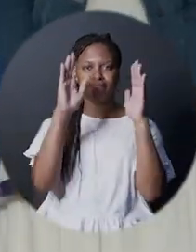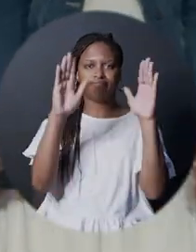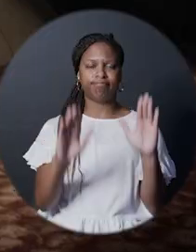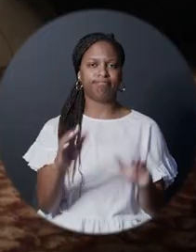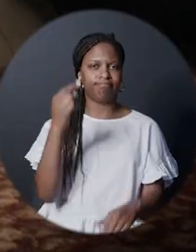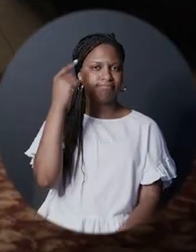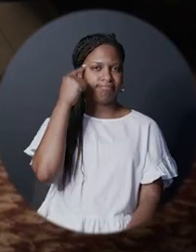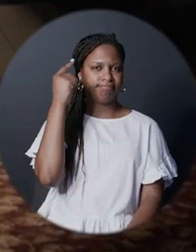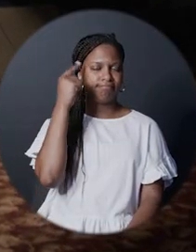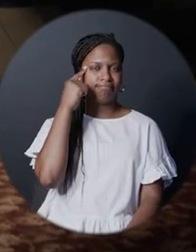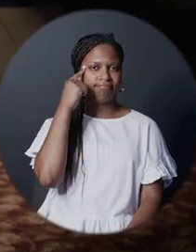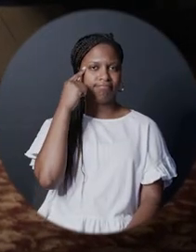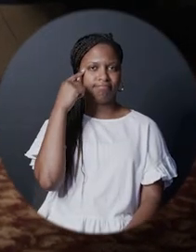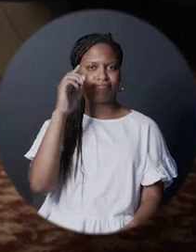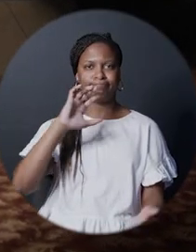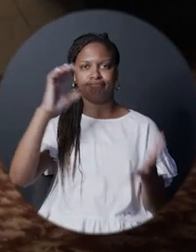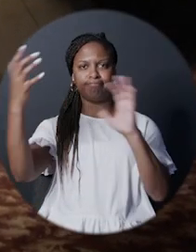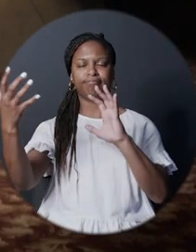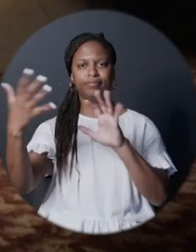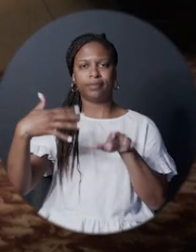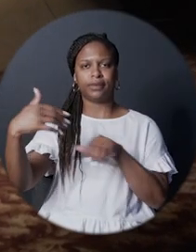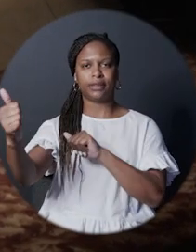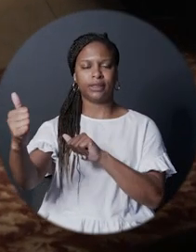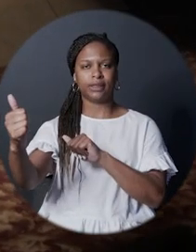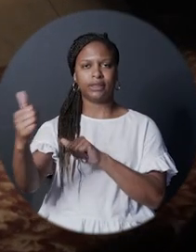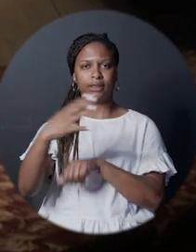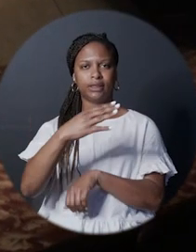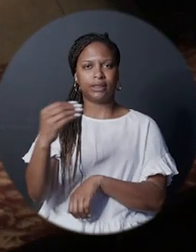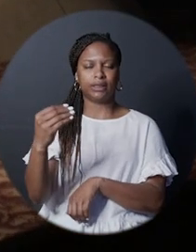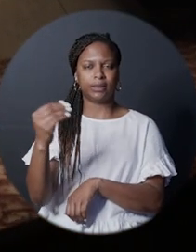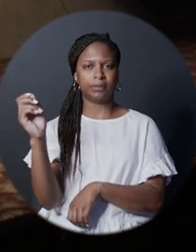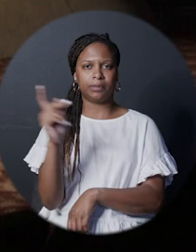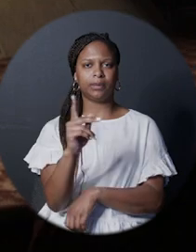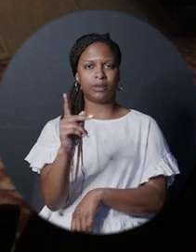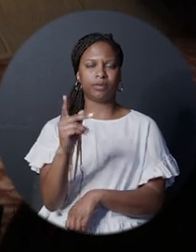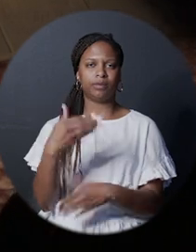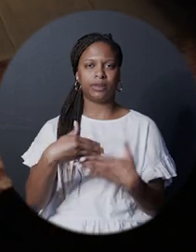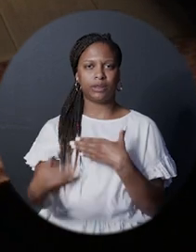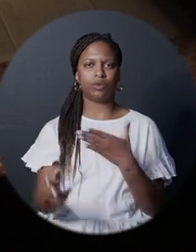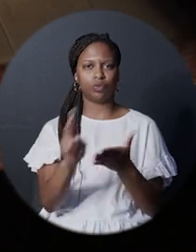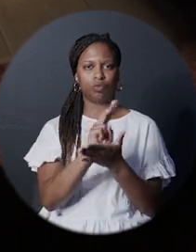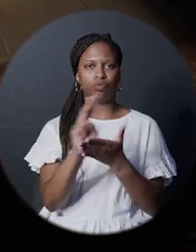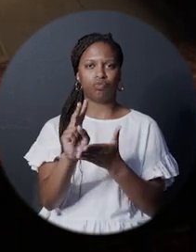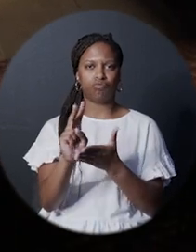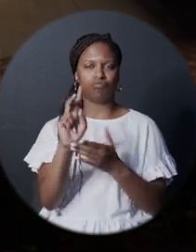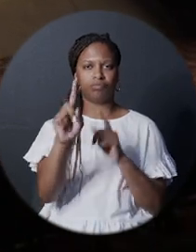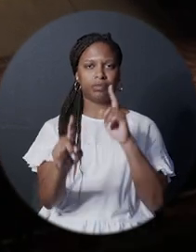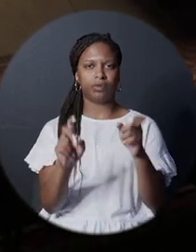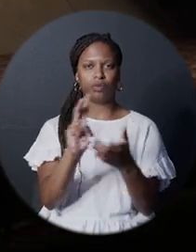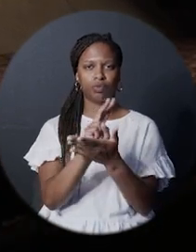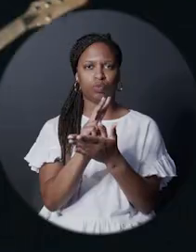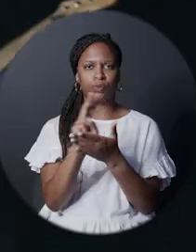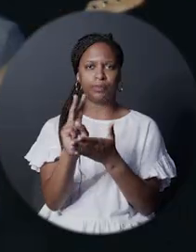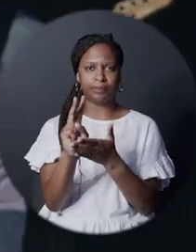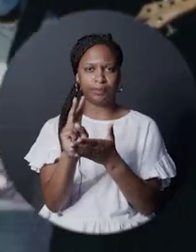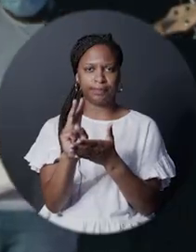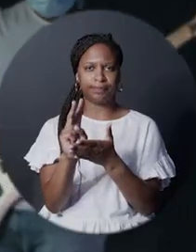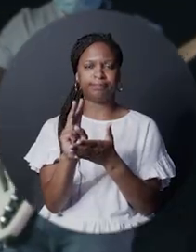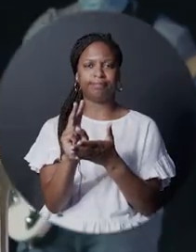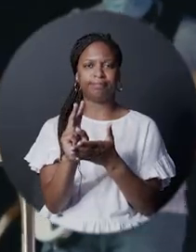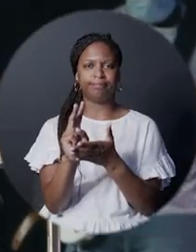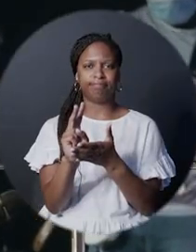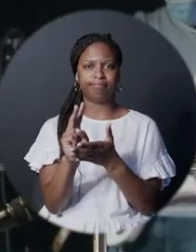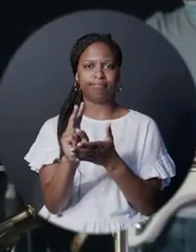You can shout on Sunday, but if your head is messed up, you'll walk right out the door and everything will go back to where I, over the next 2 weeks, I'm only asking